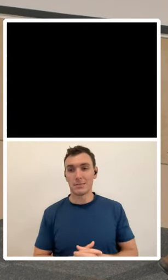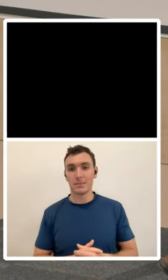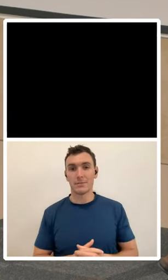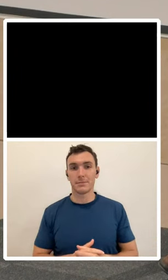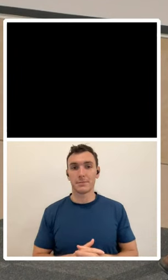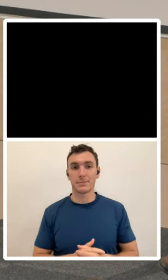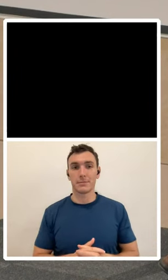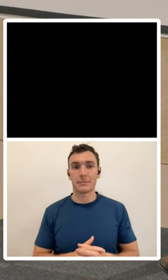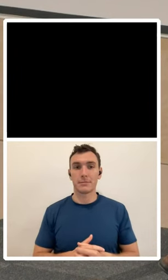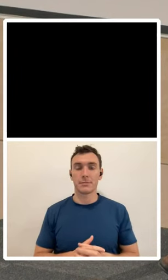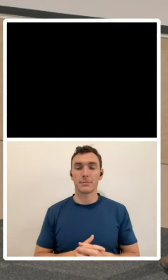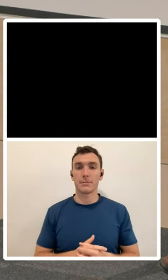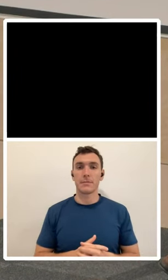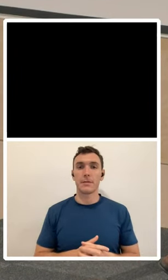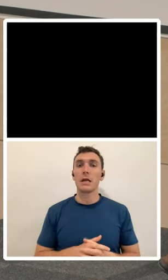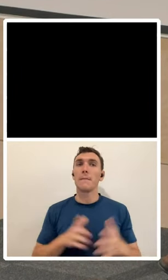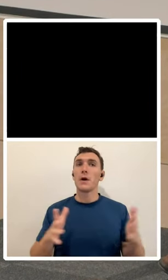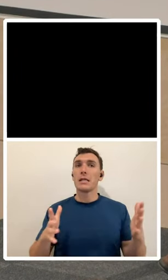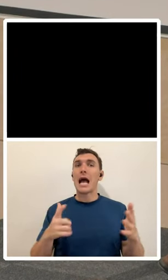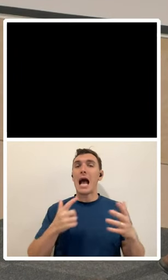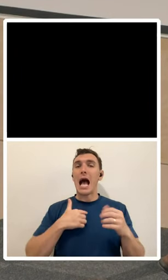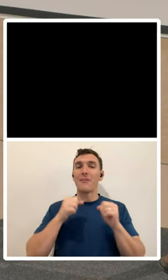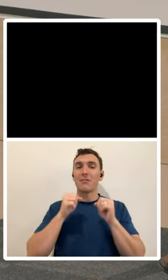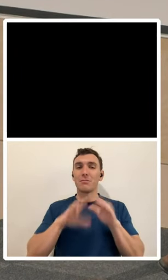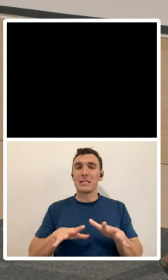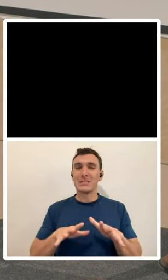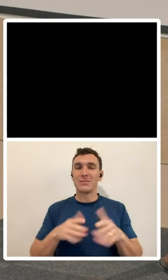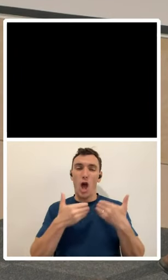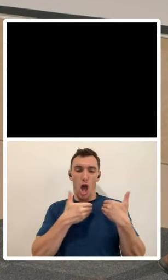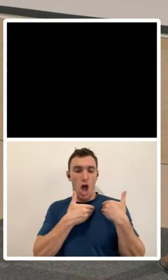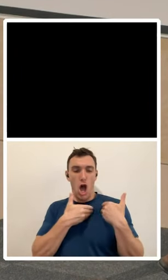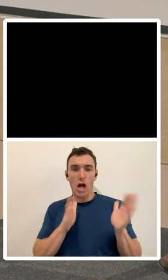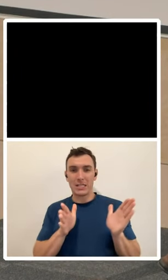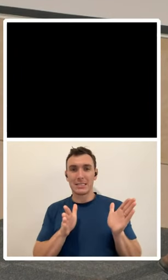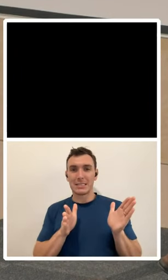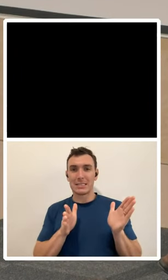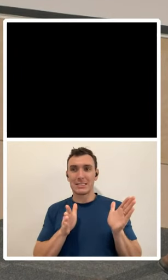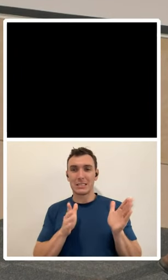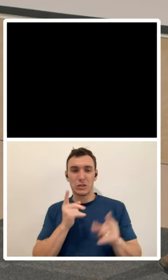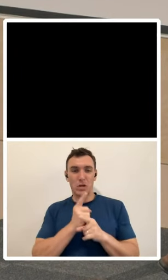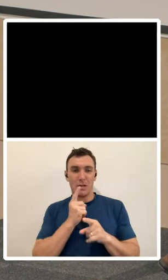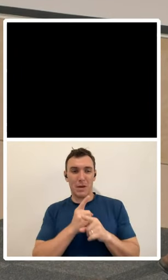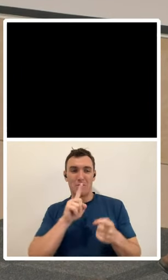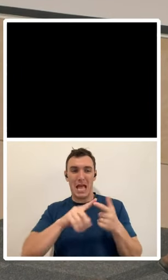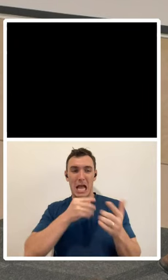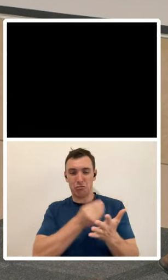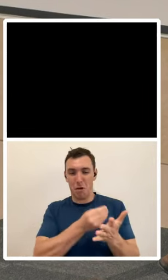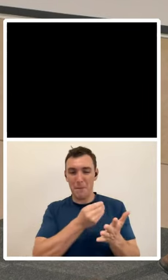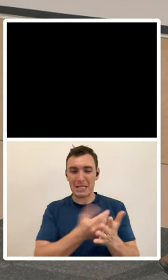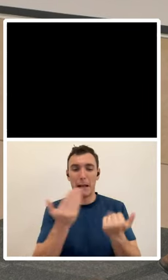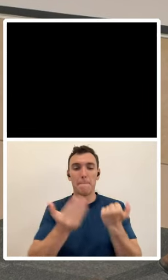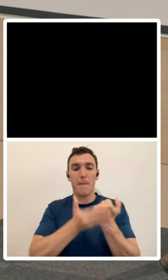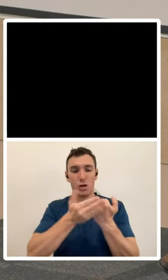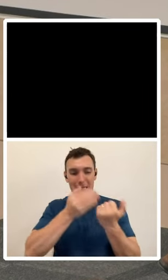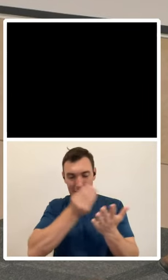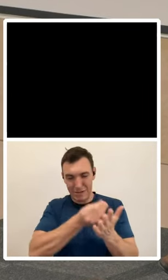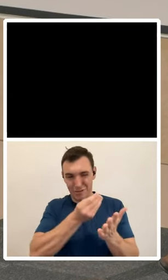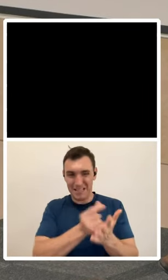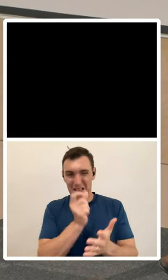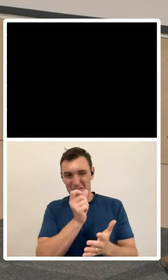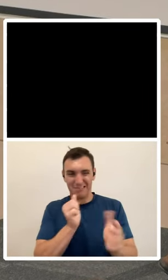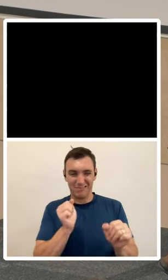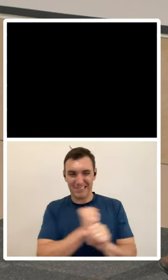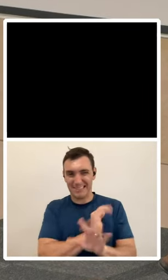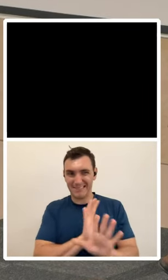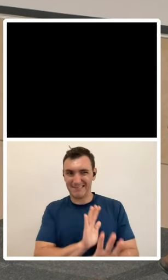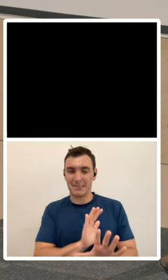economics is and the way that modern economics education is. And I think it is like a bit rubbish. But as a trader, having an economics education is really